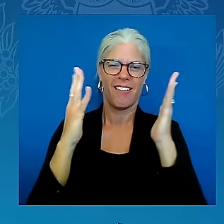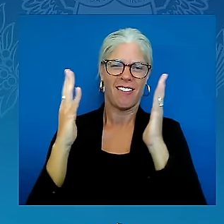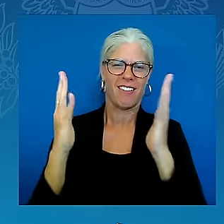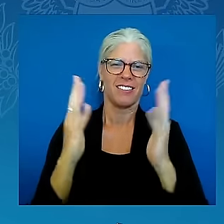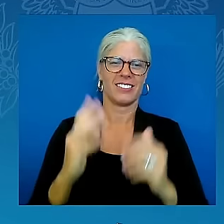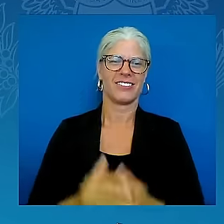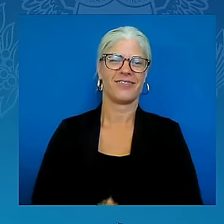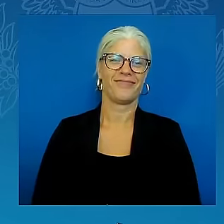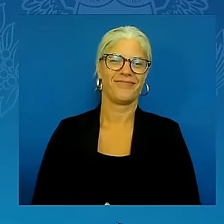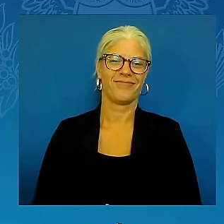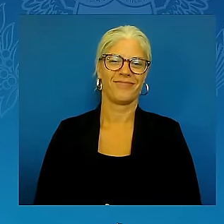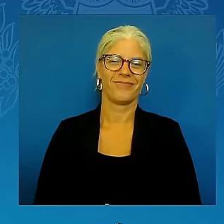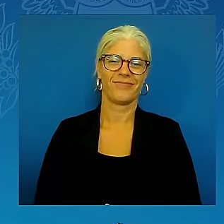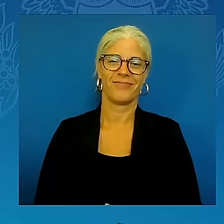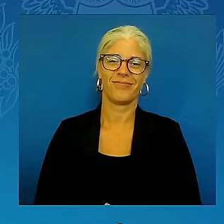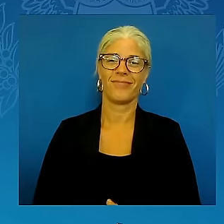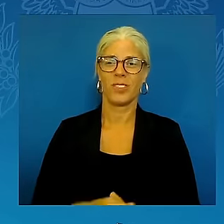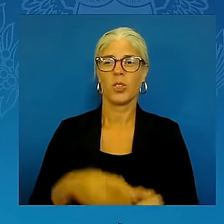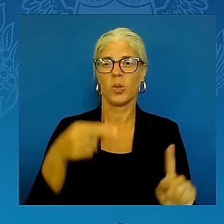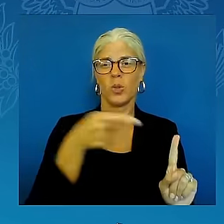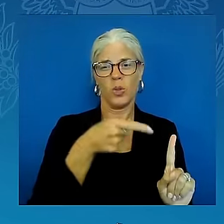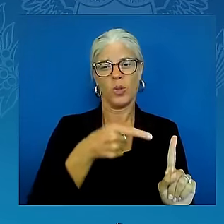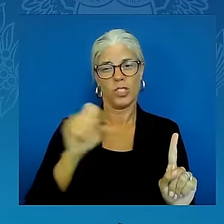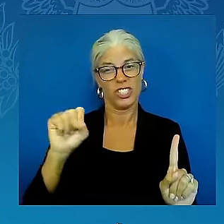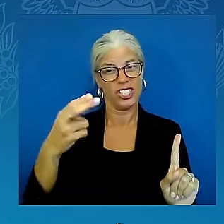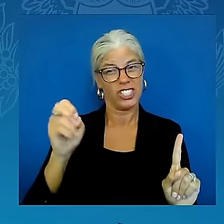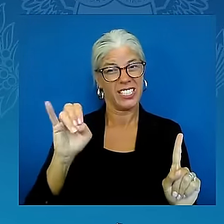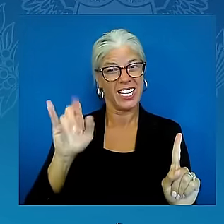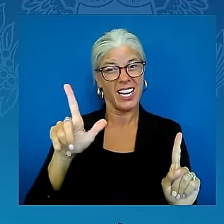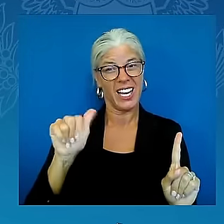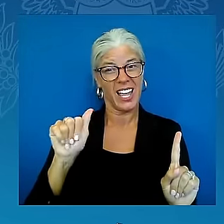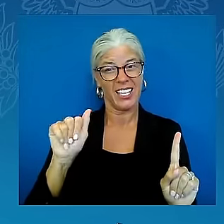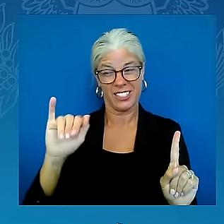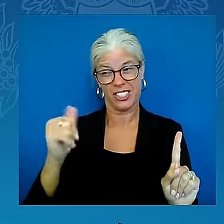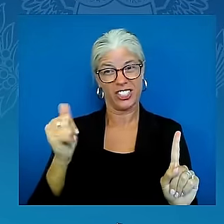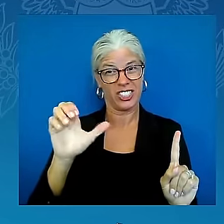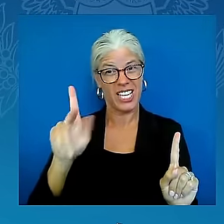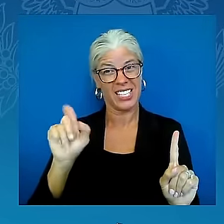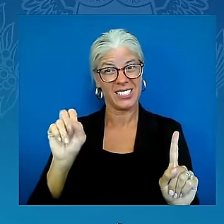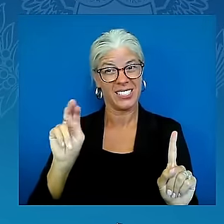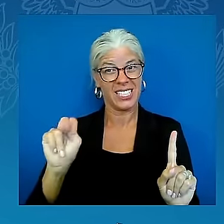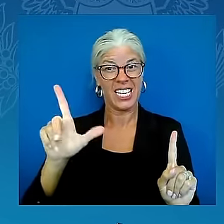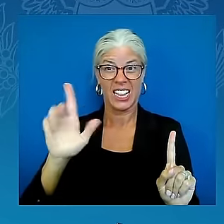So Sheila Jackson Lee would want that we are focused on her right now.